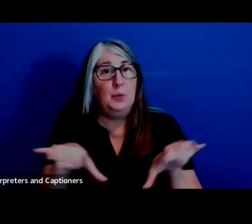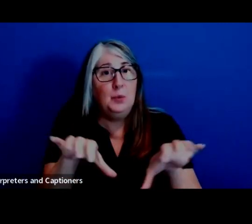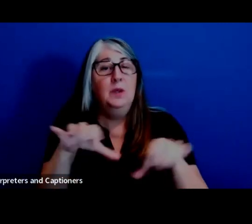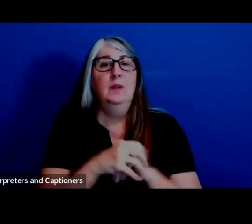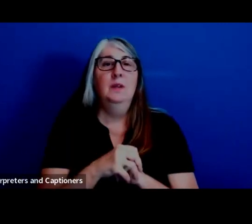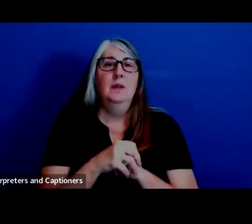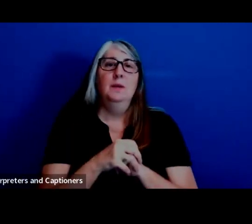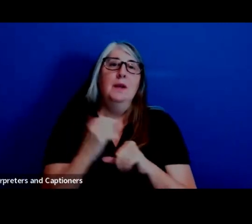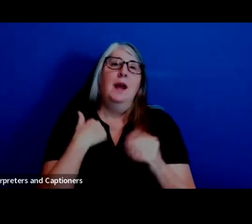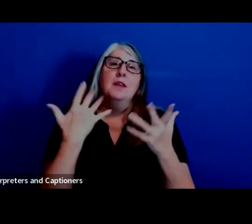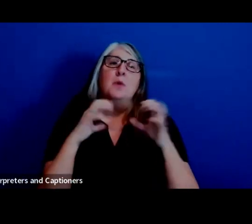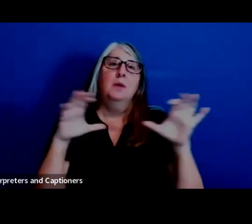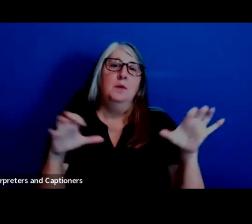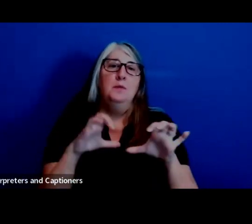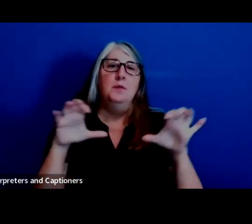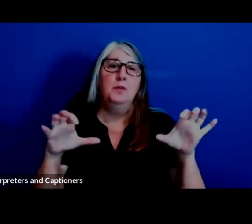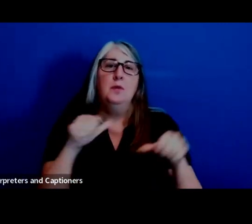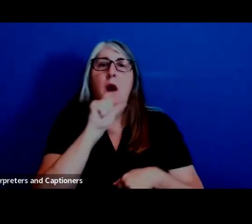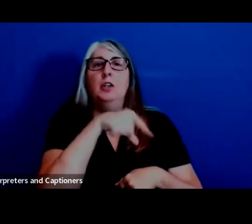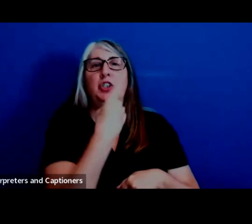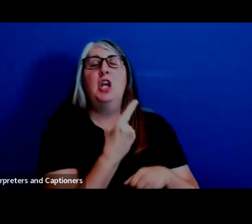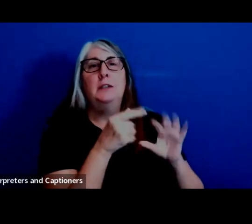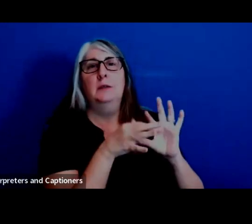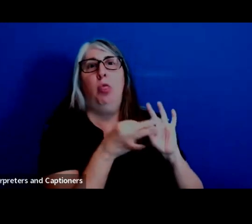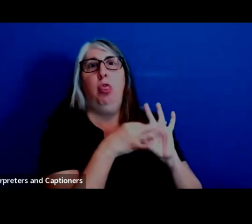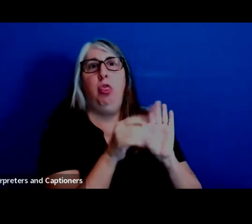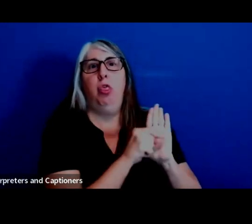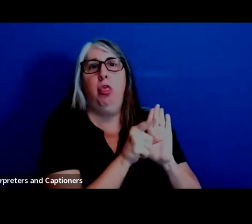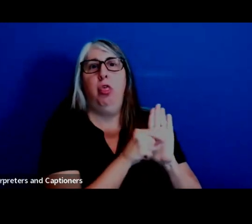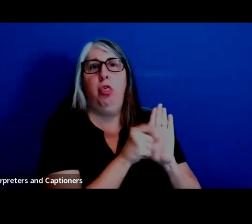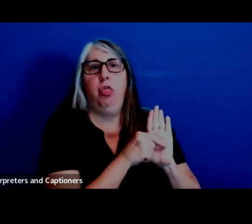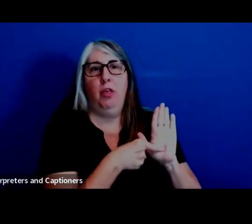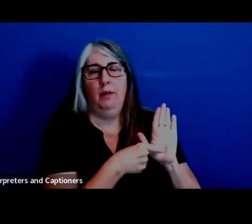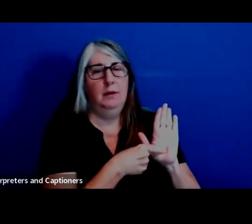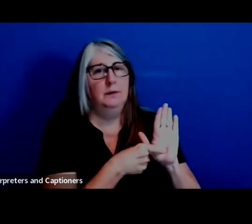just to do these things lip service, that if you're gonna really